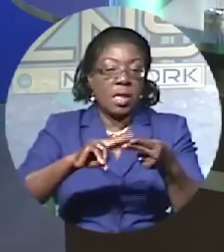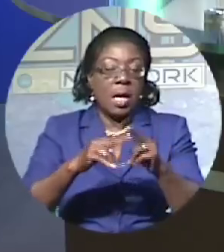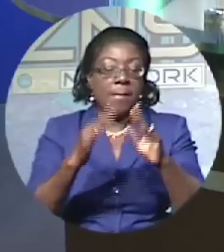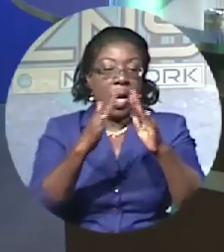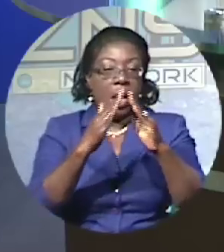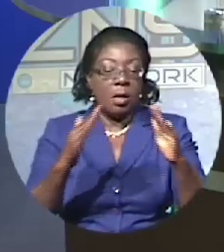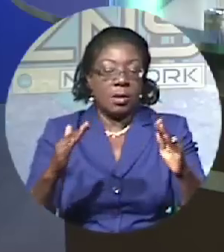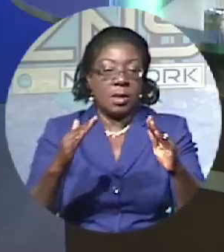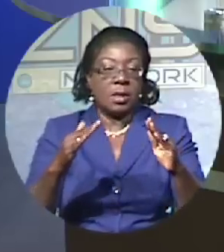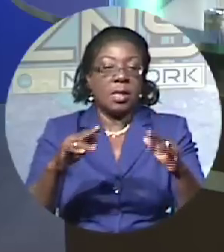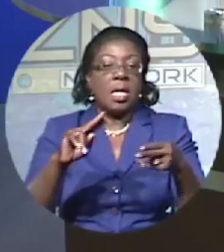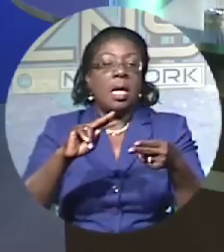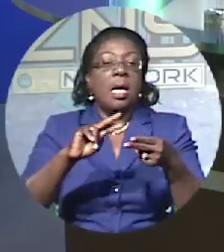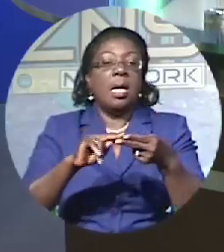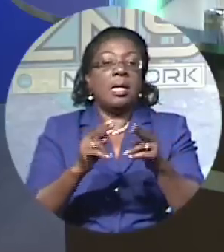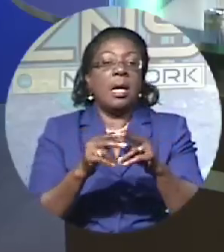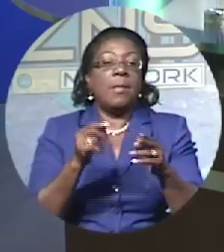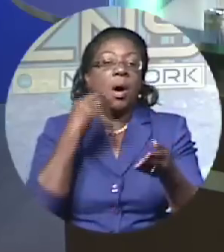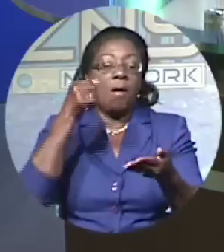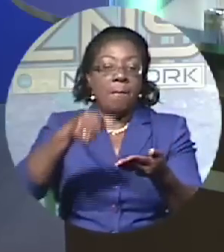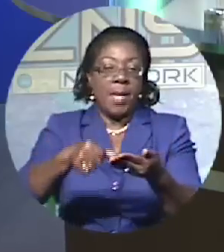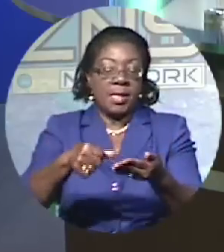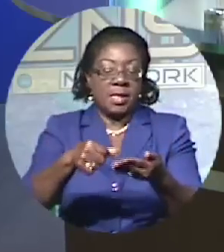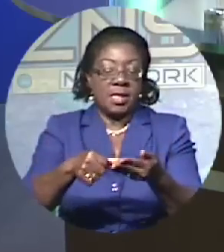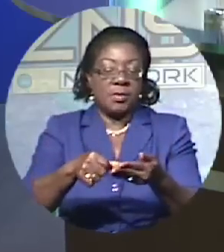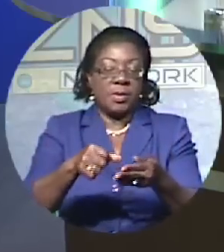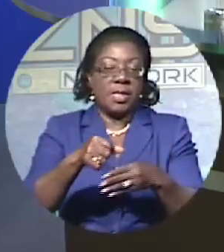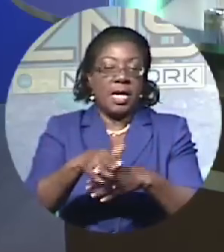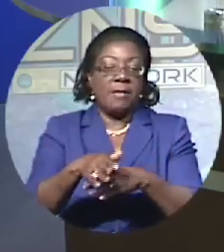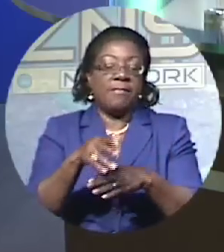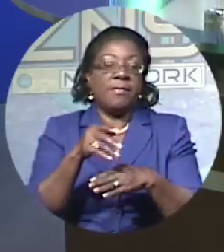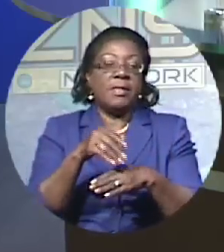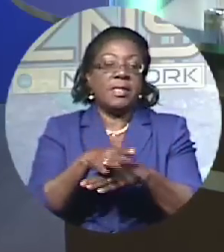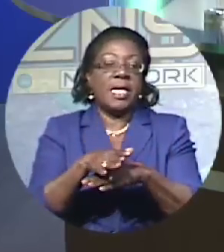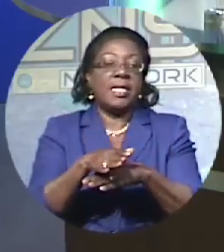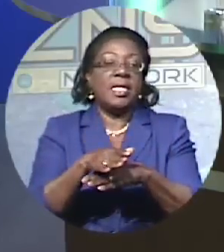left for Commissioner of Police Allison Greenslade, who had no response or comment up to airtime.